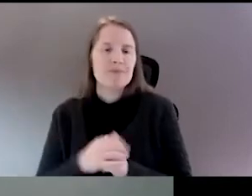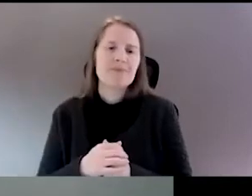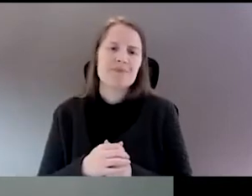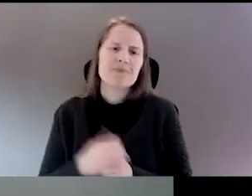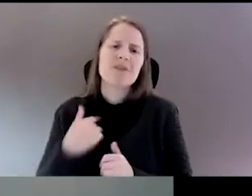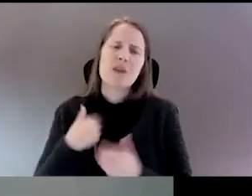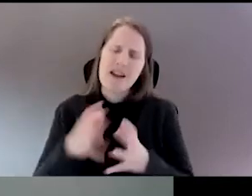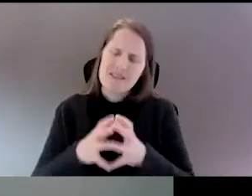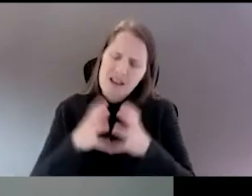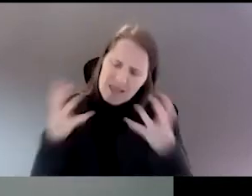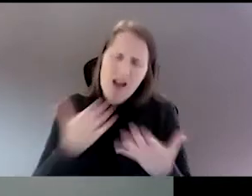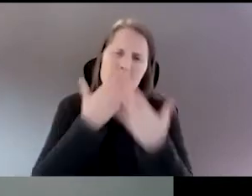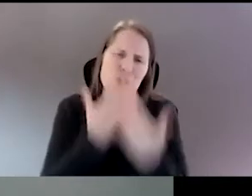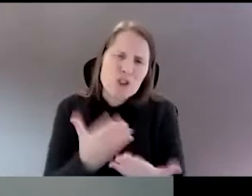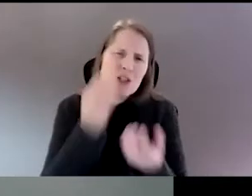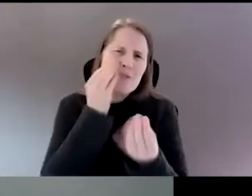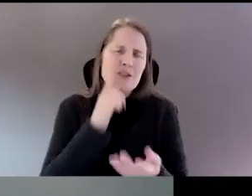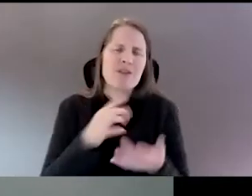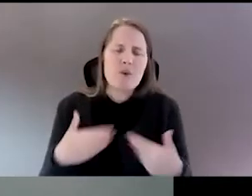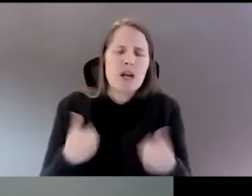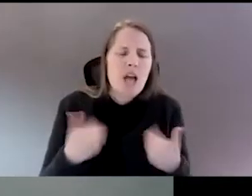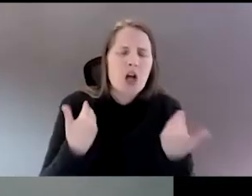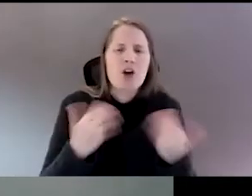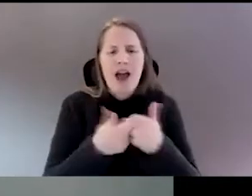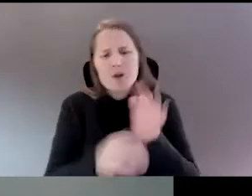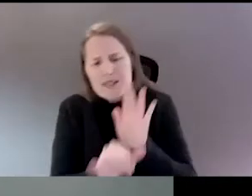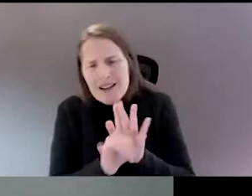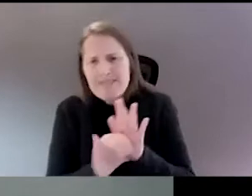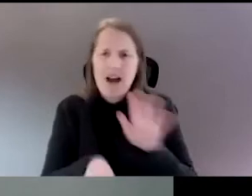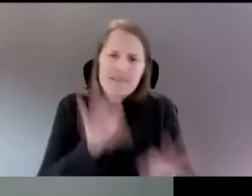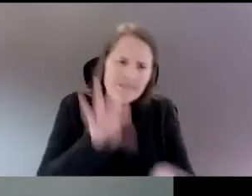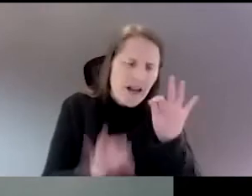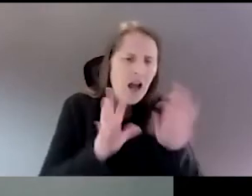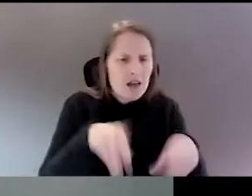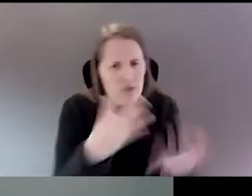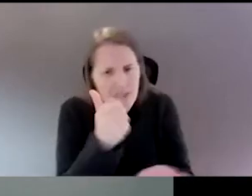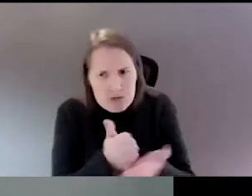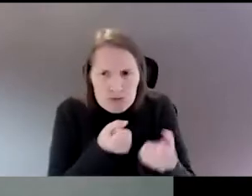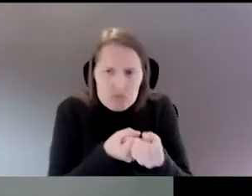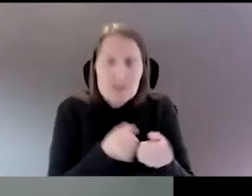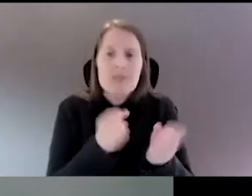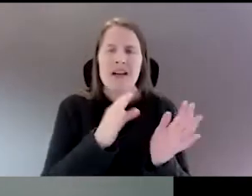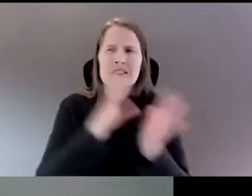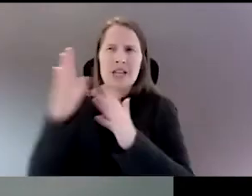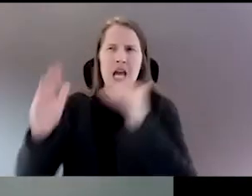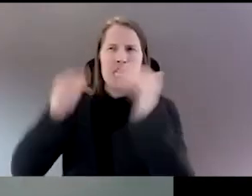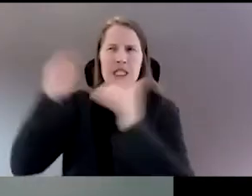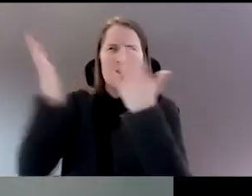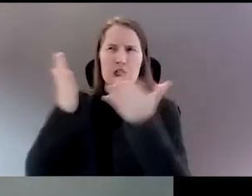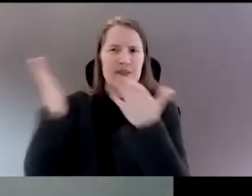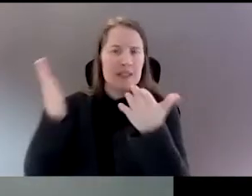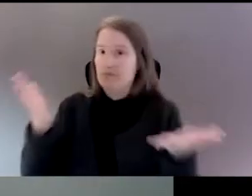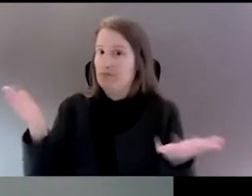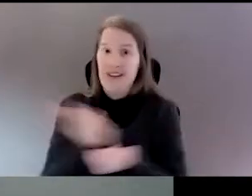and identifying and younger children and people, but with adult services, everything changes. And so that's what I